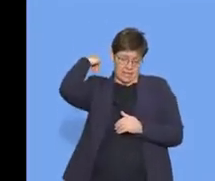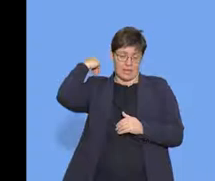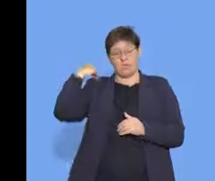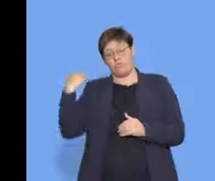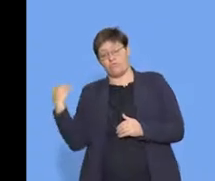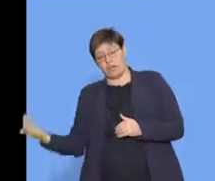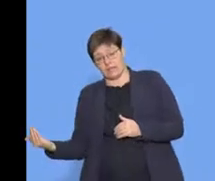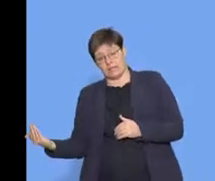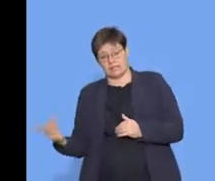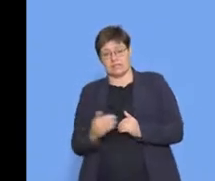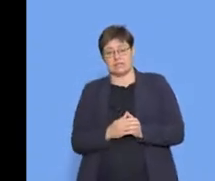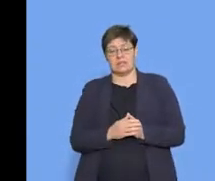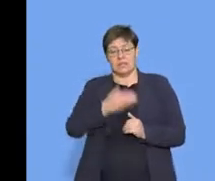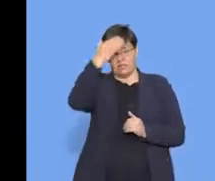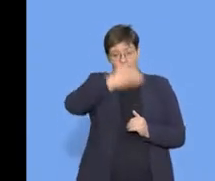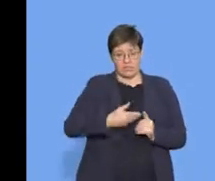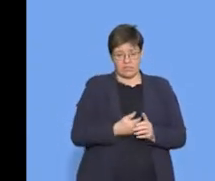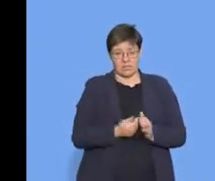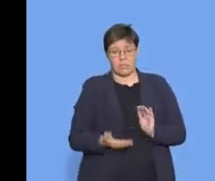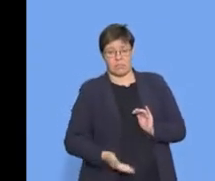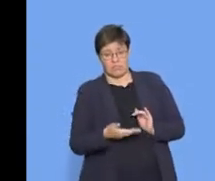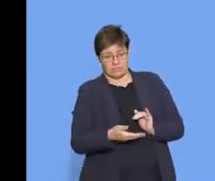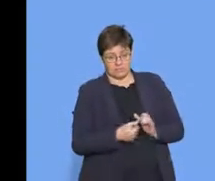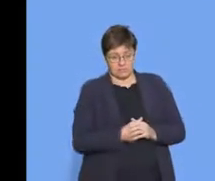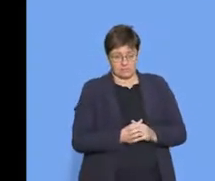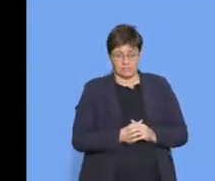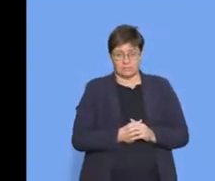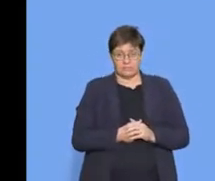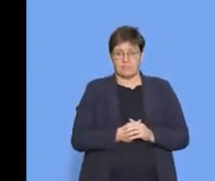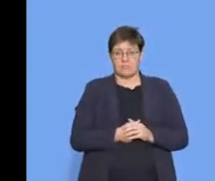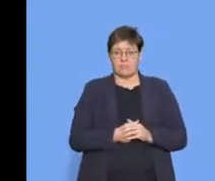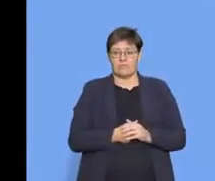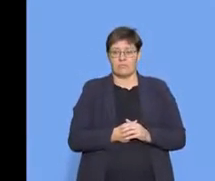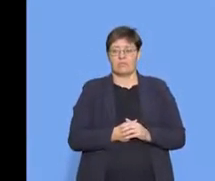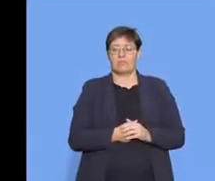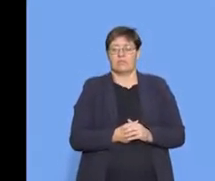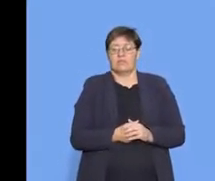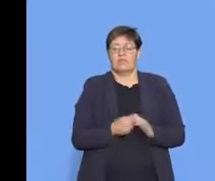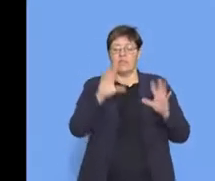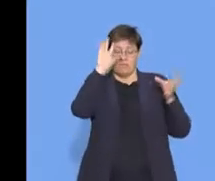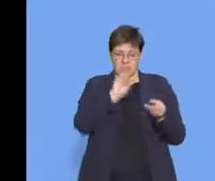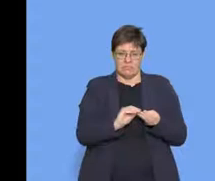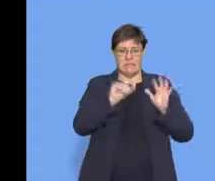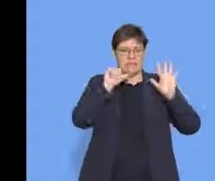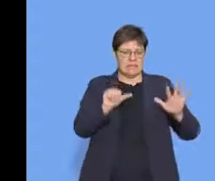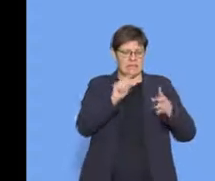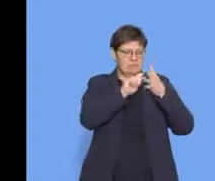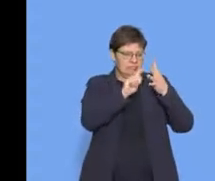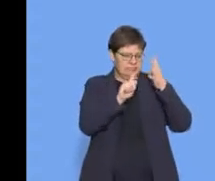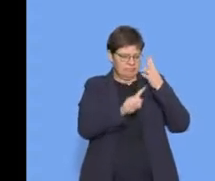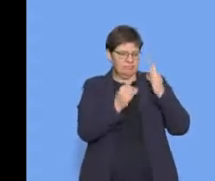rectangle, the right rectangle, and the bottom rectangle. So we can see that we have 6